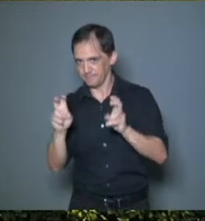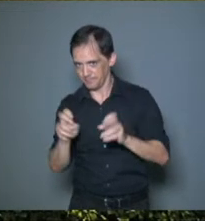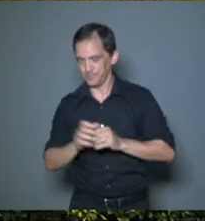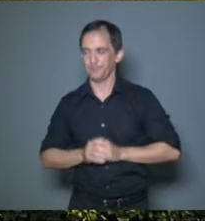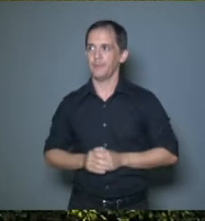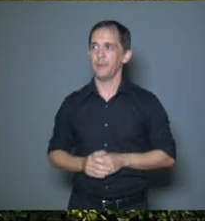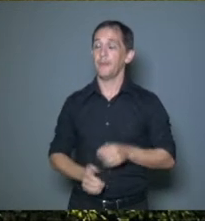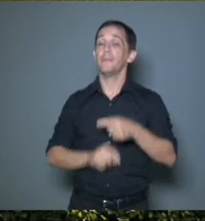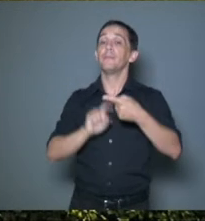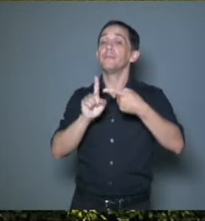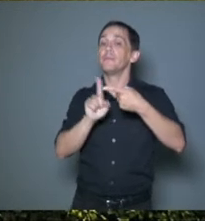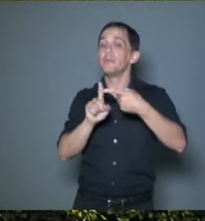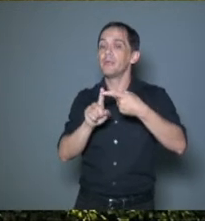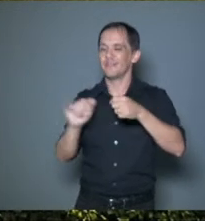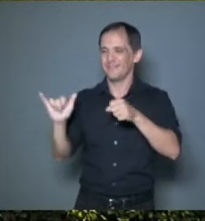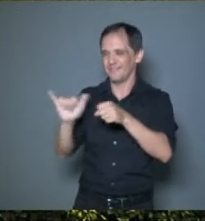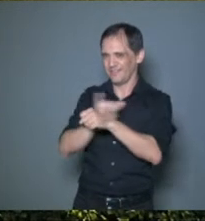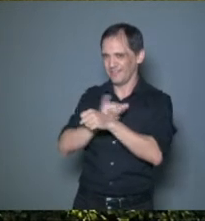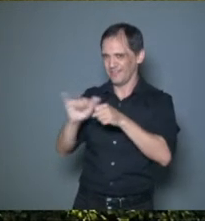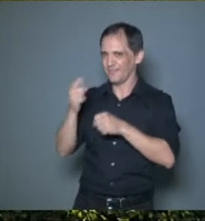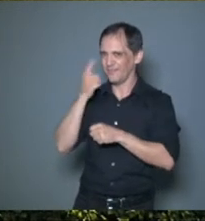On the strategic side,